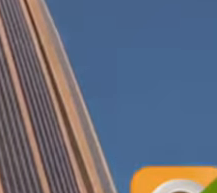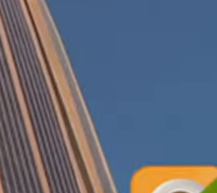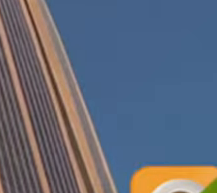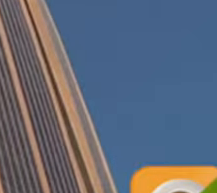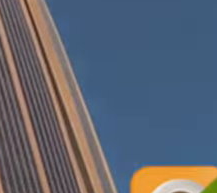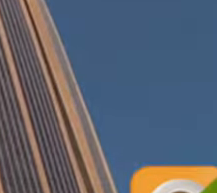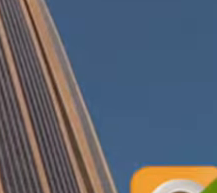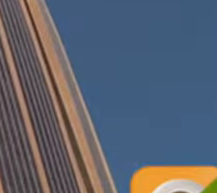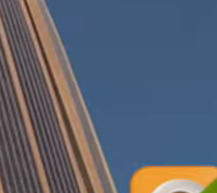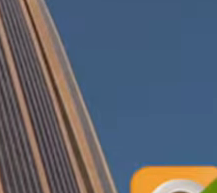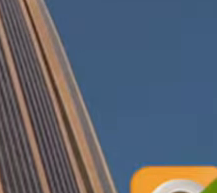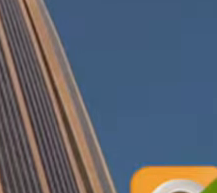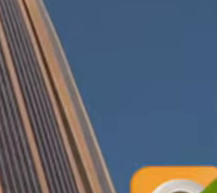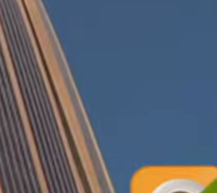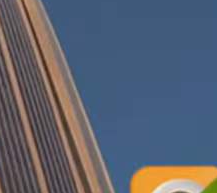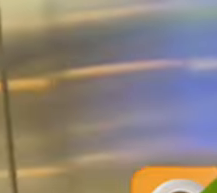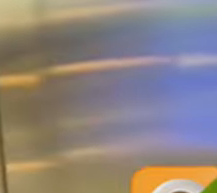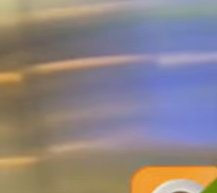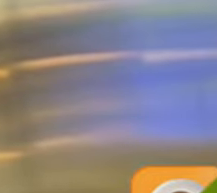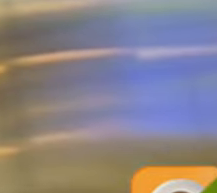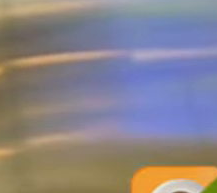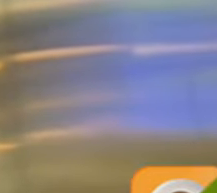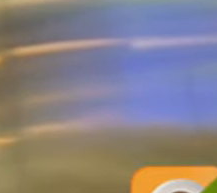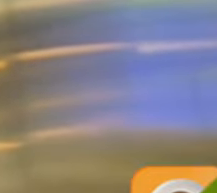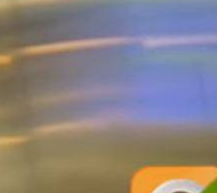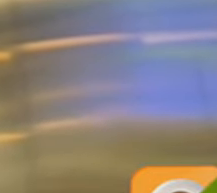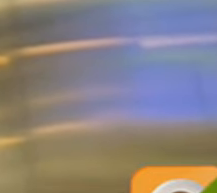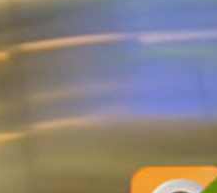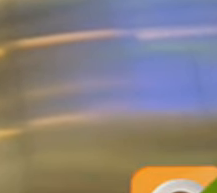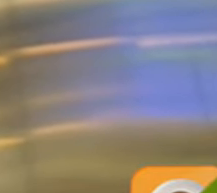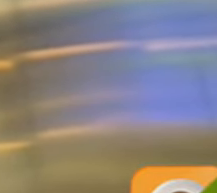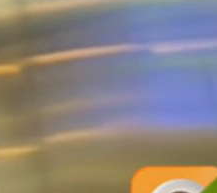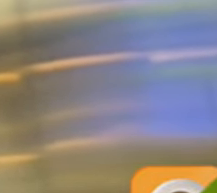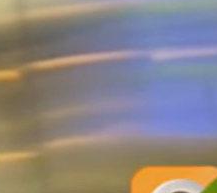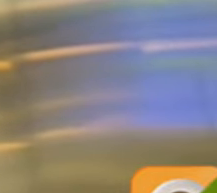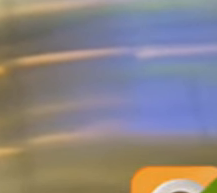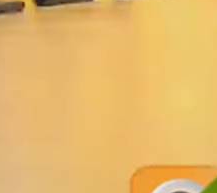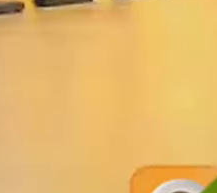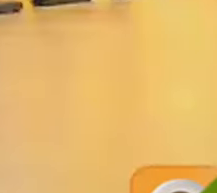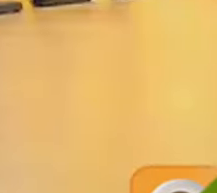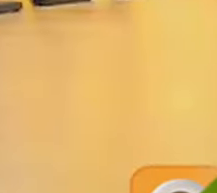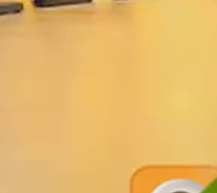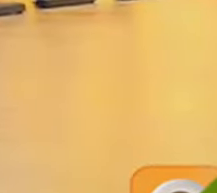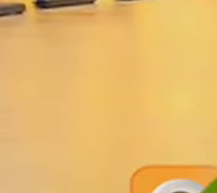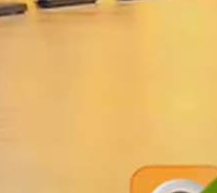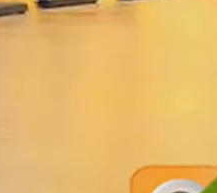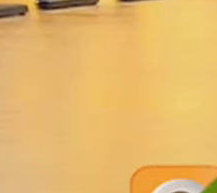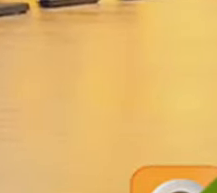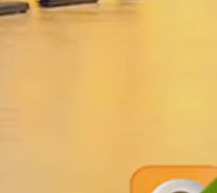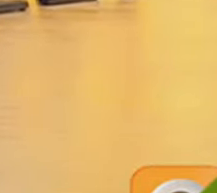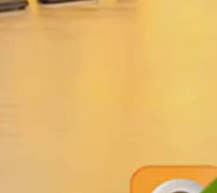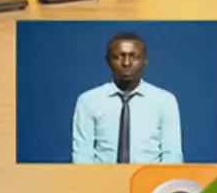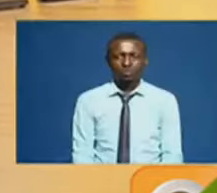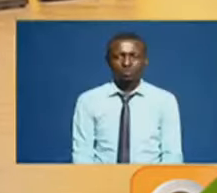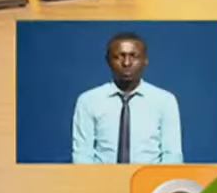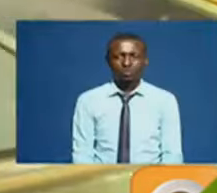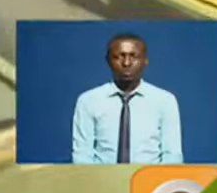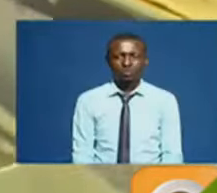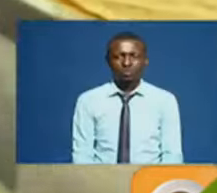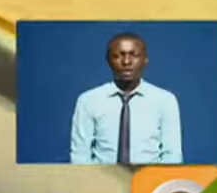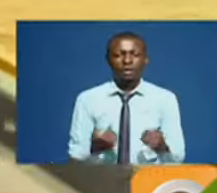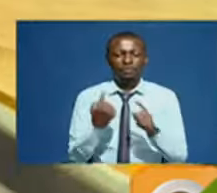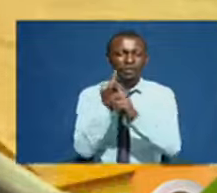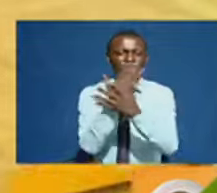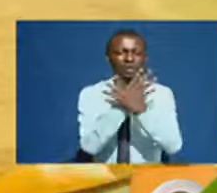The multi-billion shillings building, fitted with a set of luxurious amenities, including a gym, a beauty parlor, and